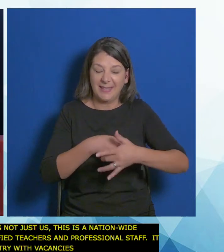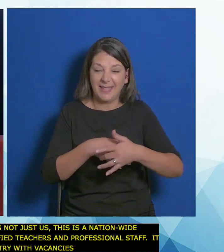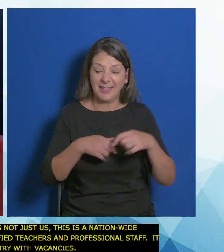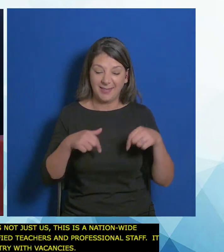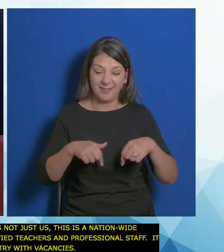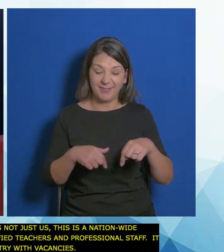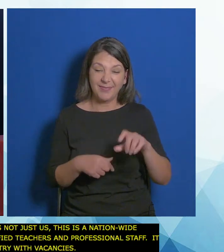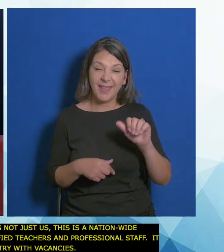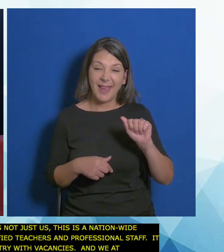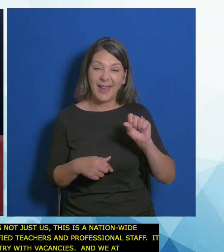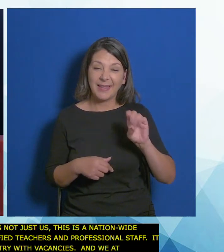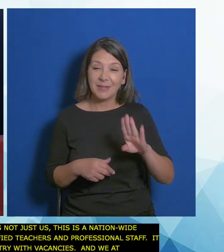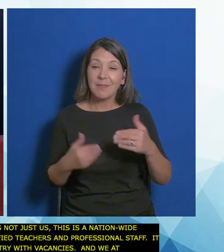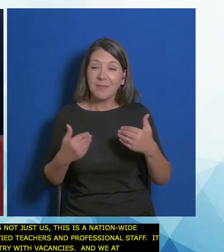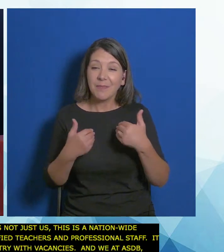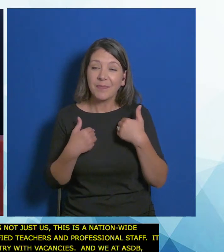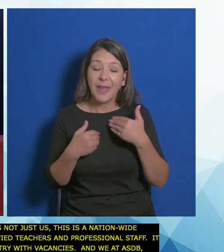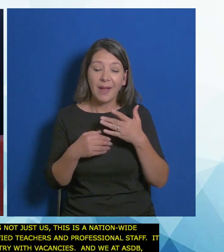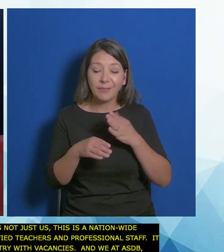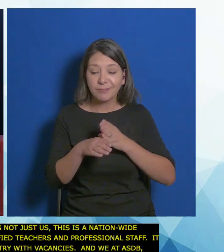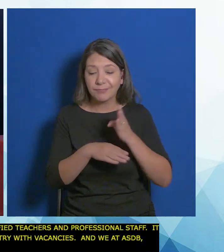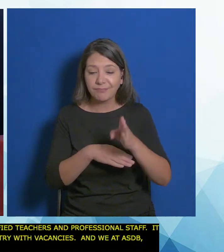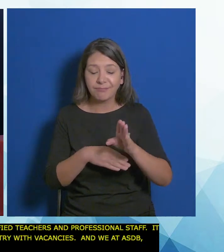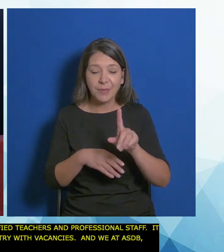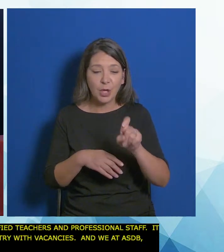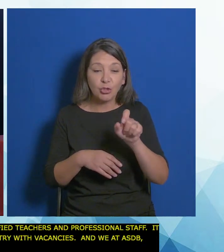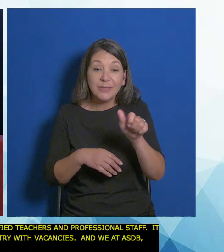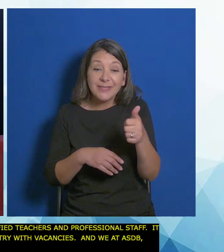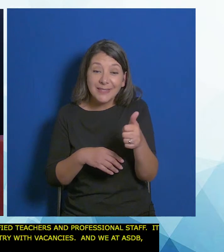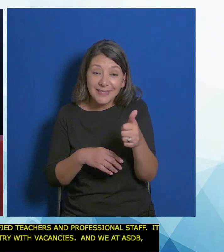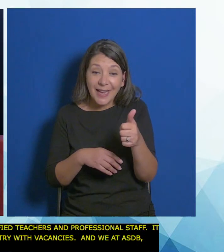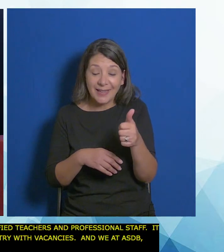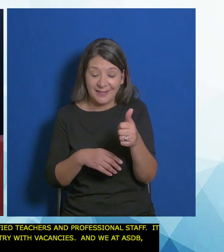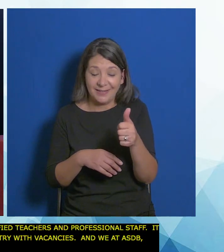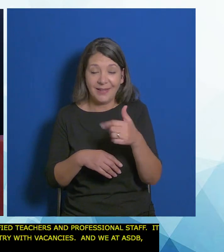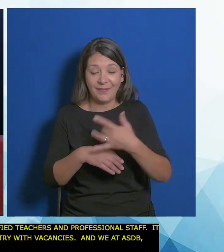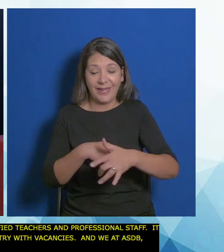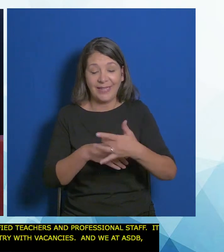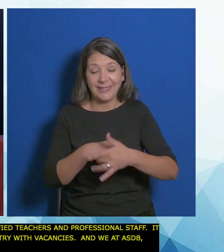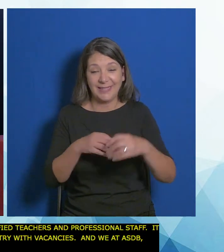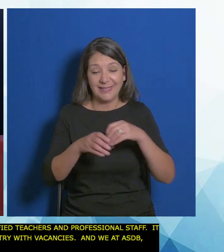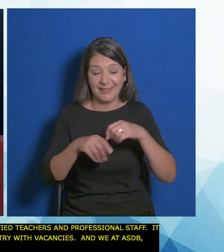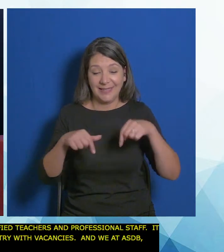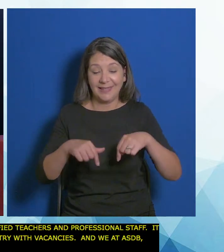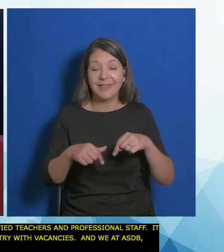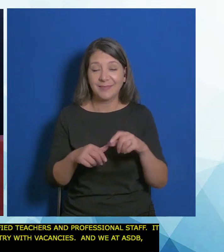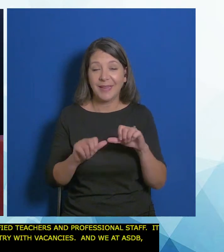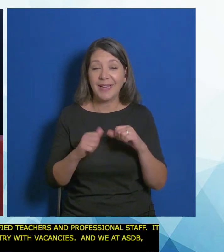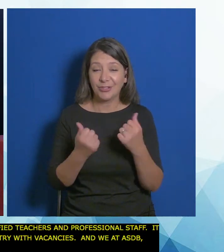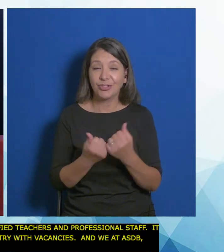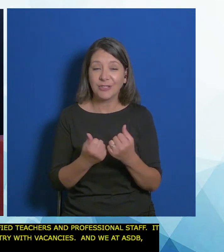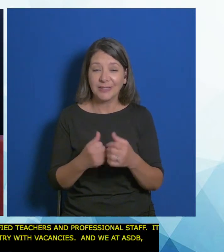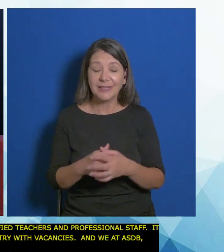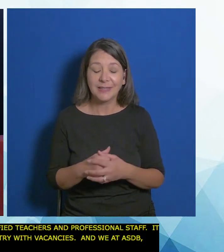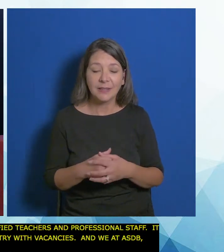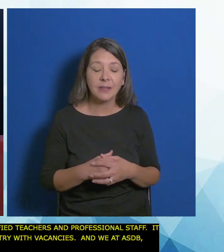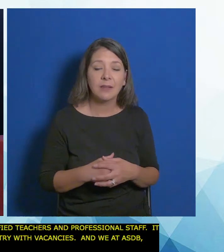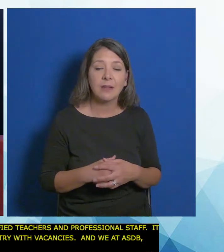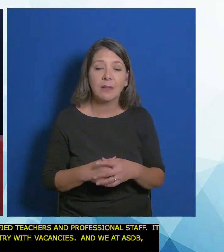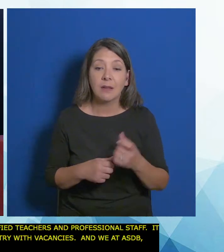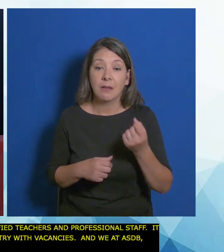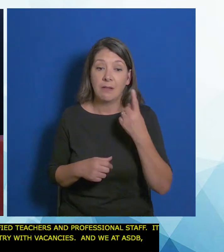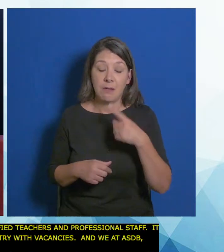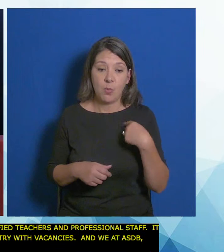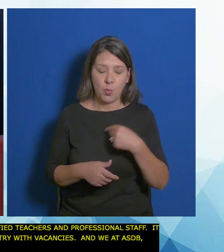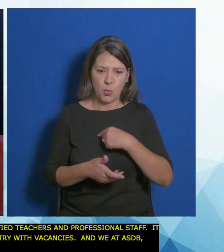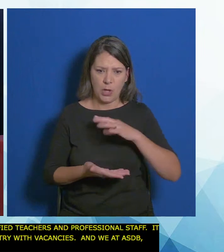ASDB have more than 110 vacancies in our agency. And we are learning